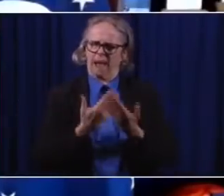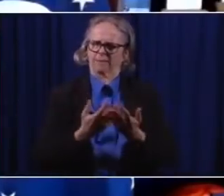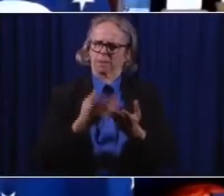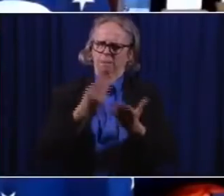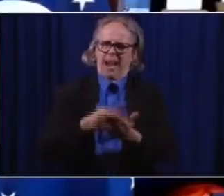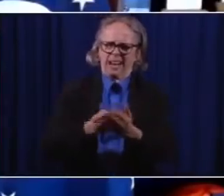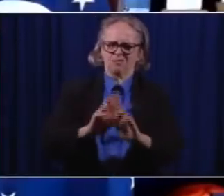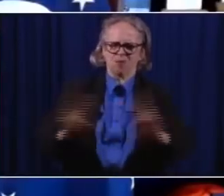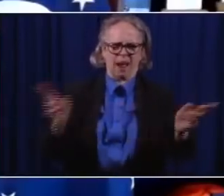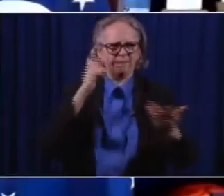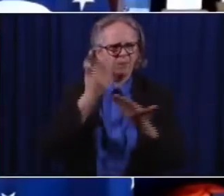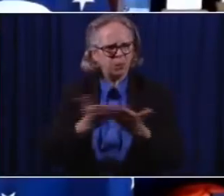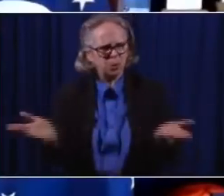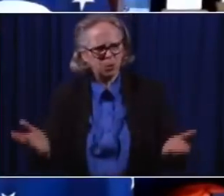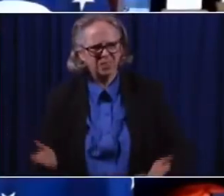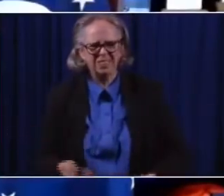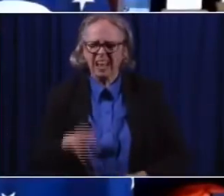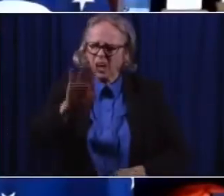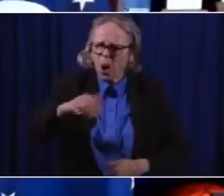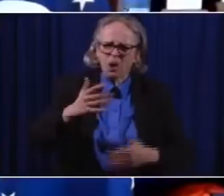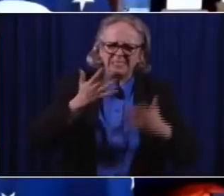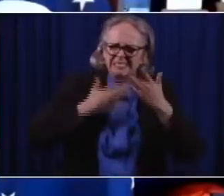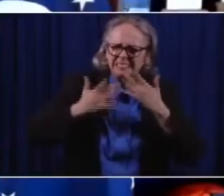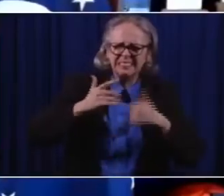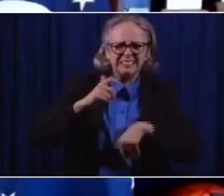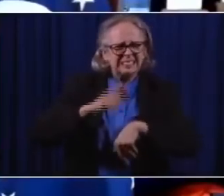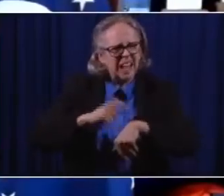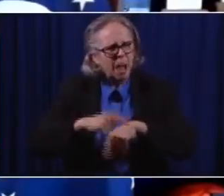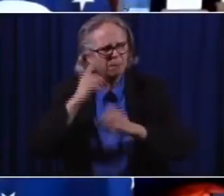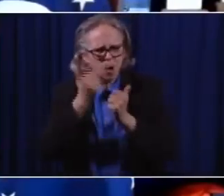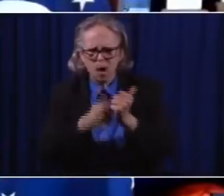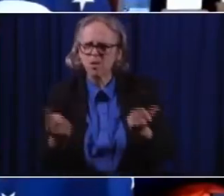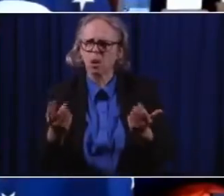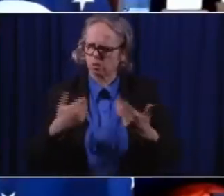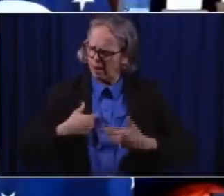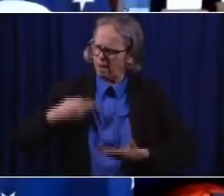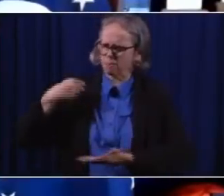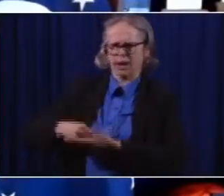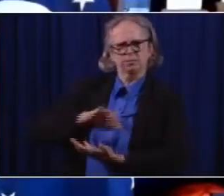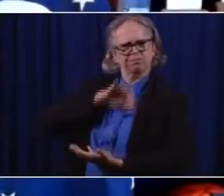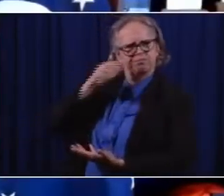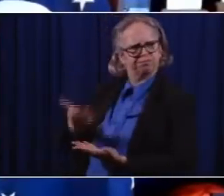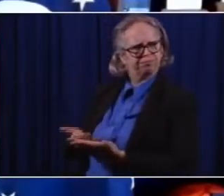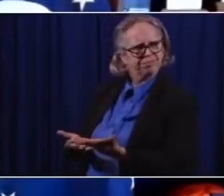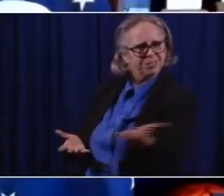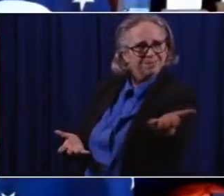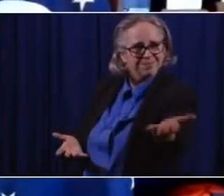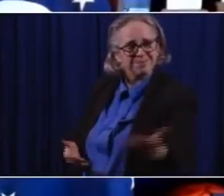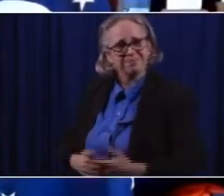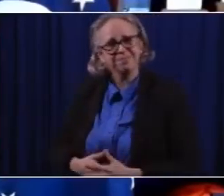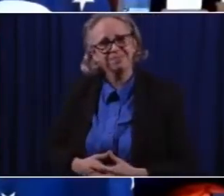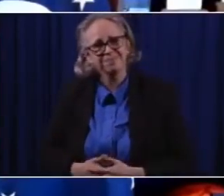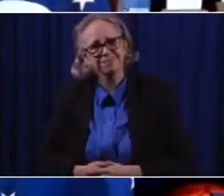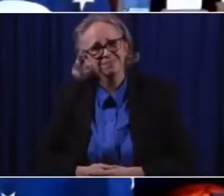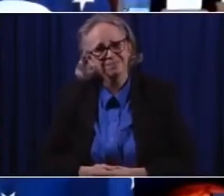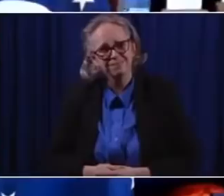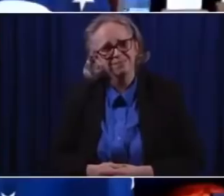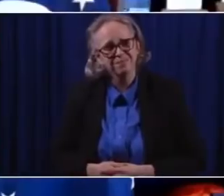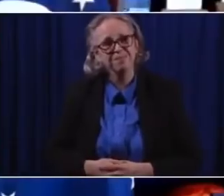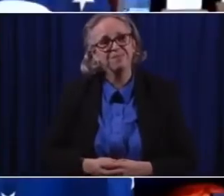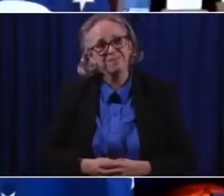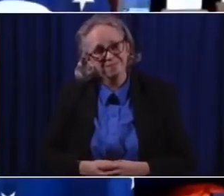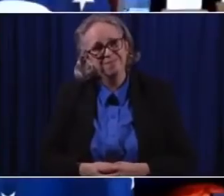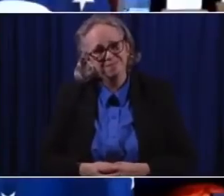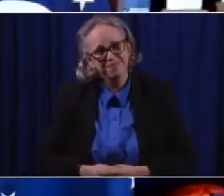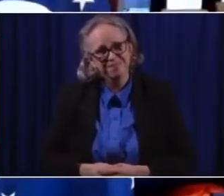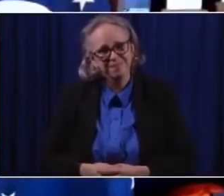it's difficult for small businesses and everybody during this time. I also want to thank everybody who's out there